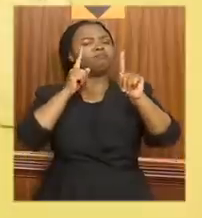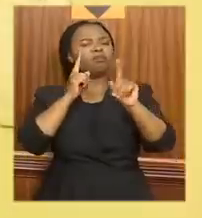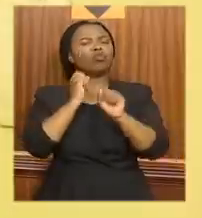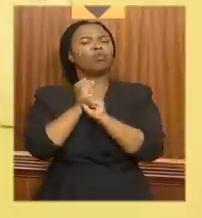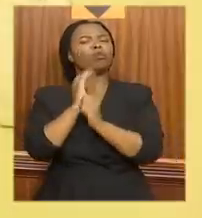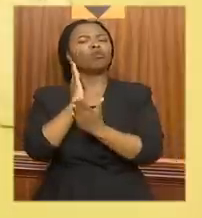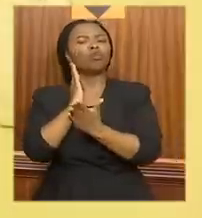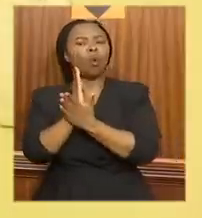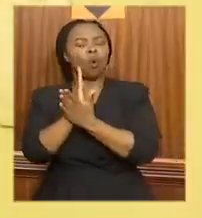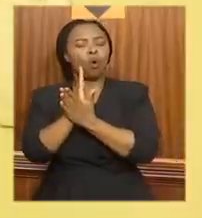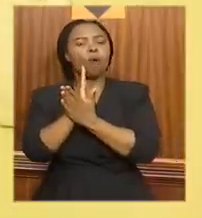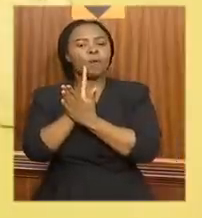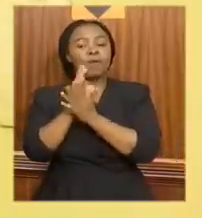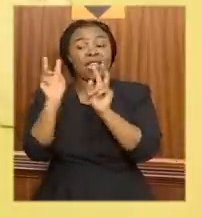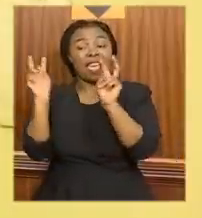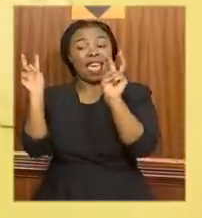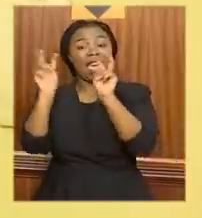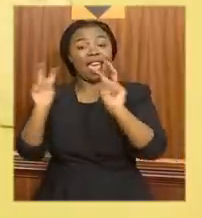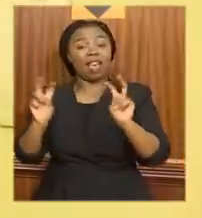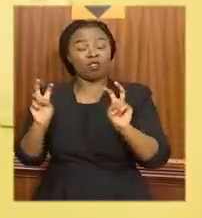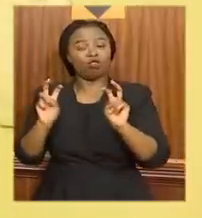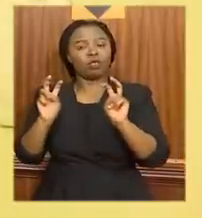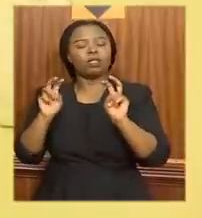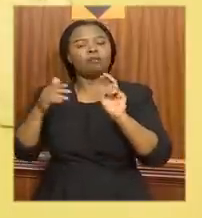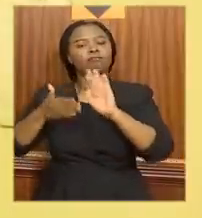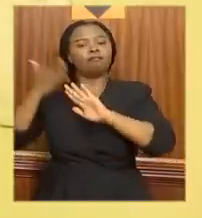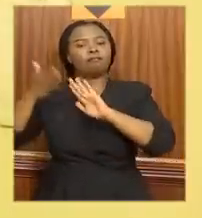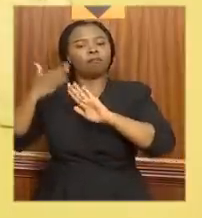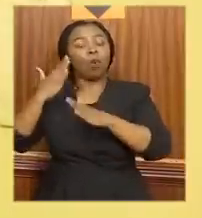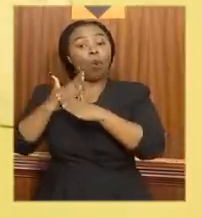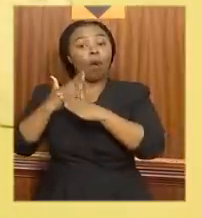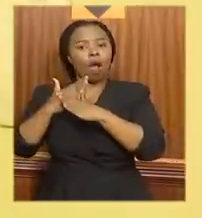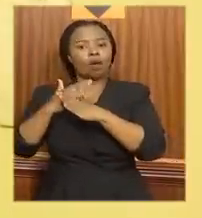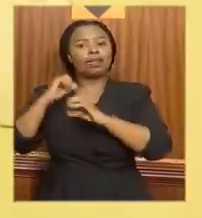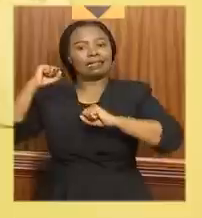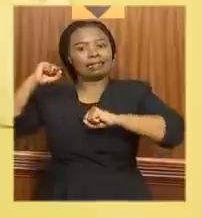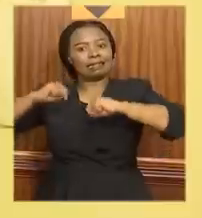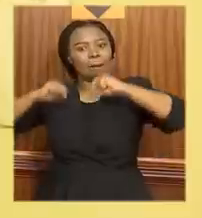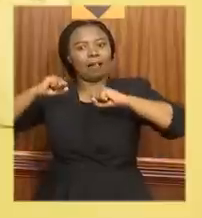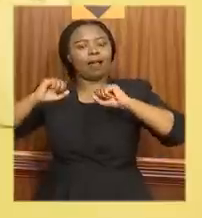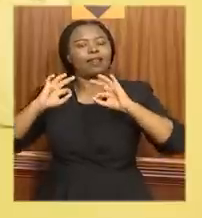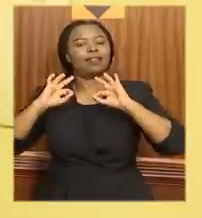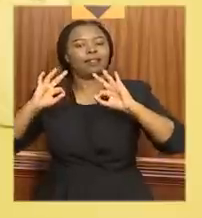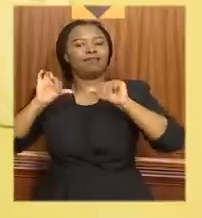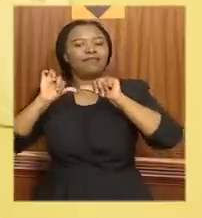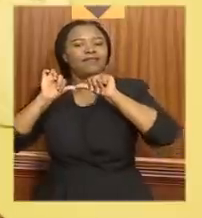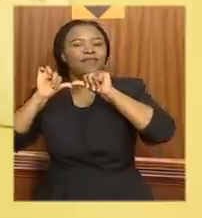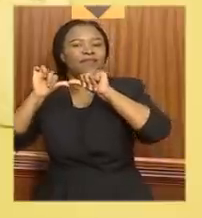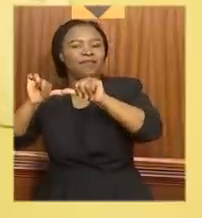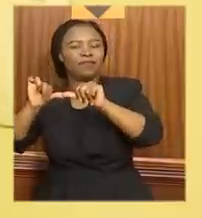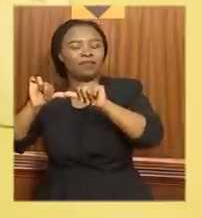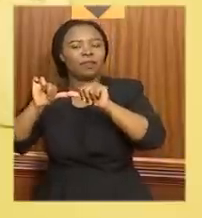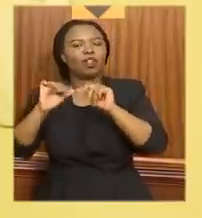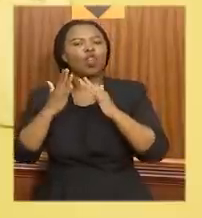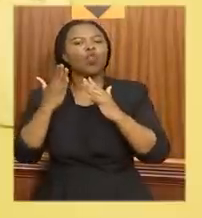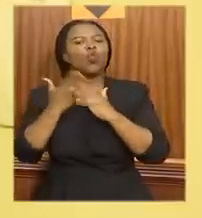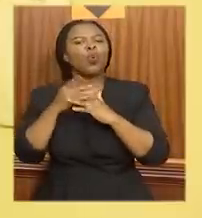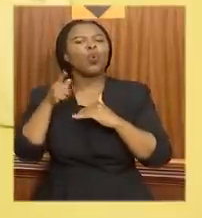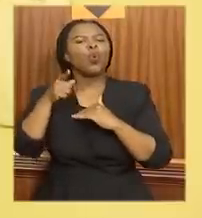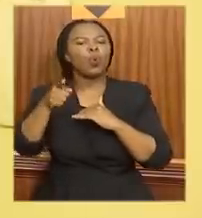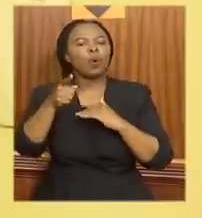stabilize our energy generation in our country through a variety of all these